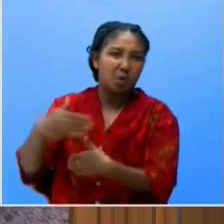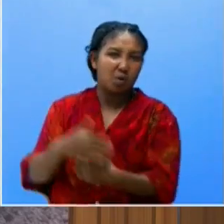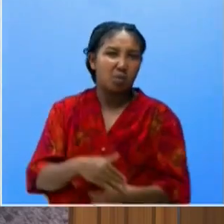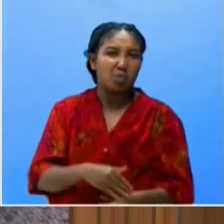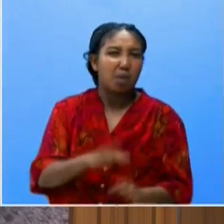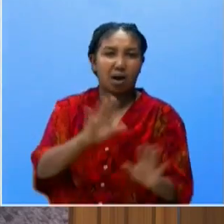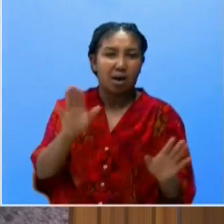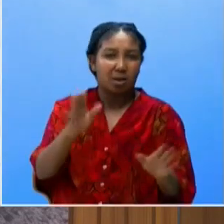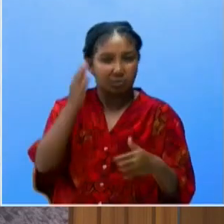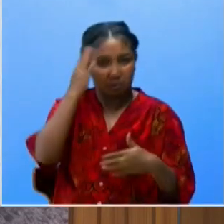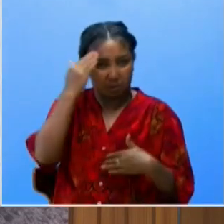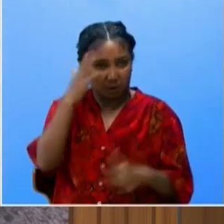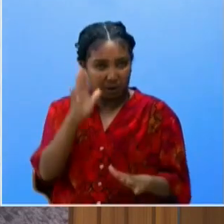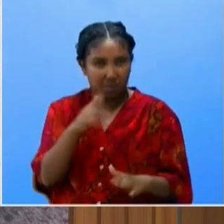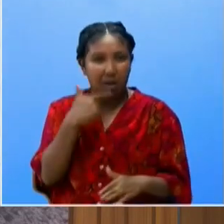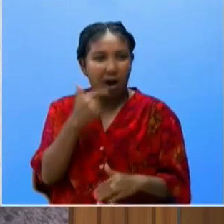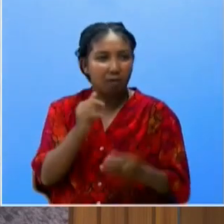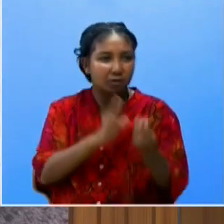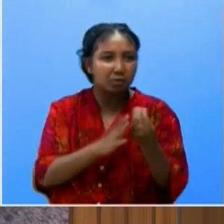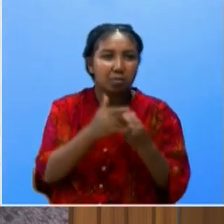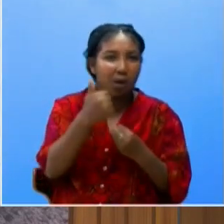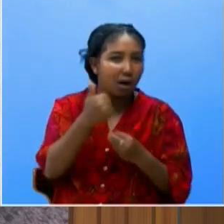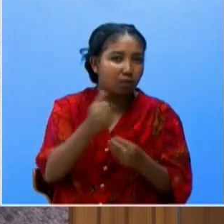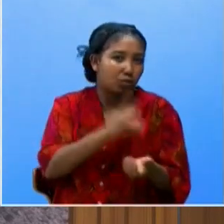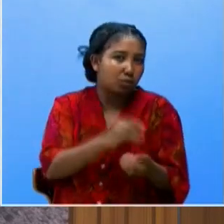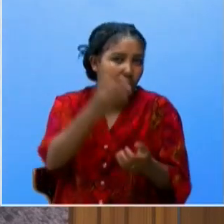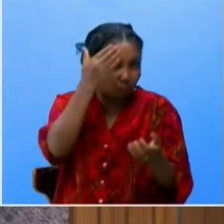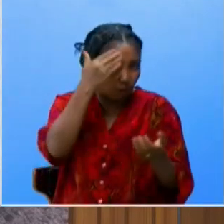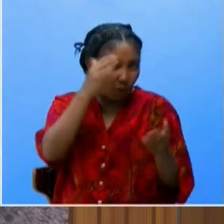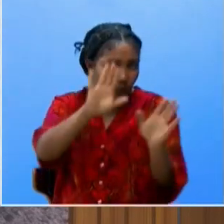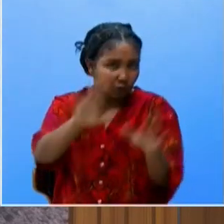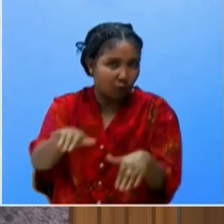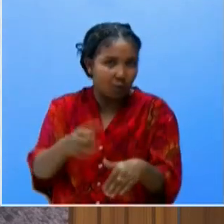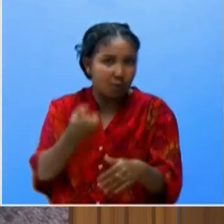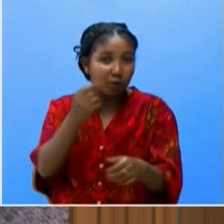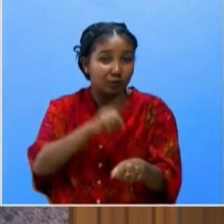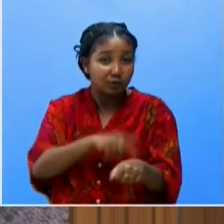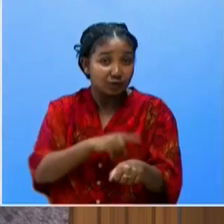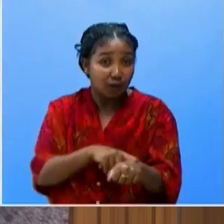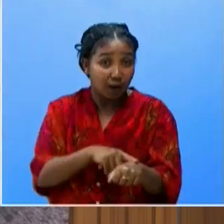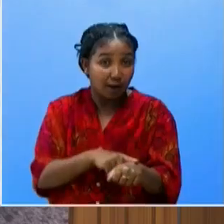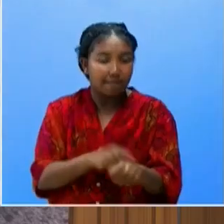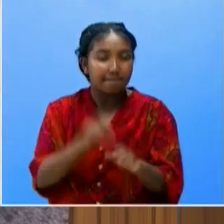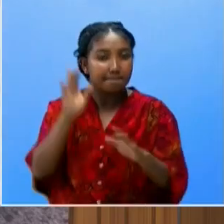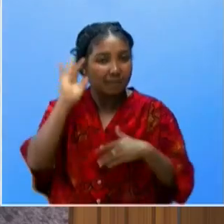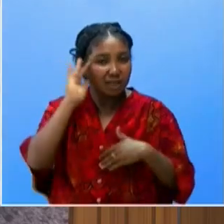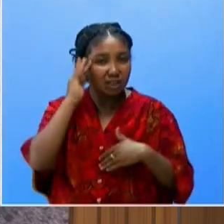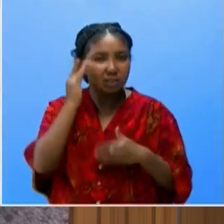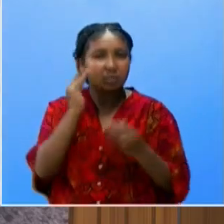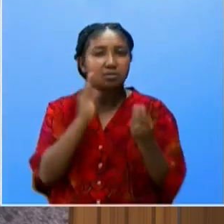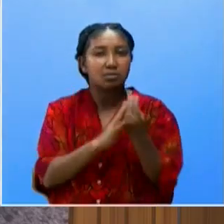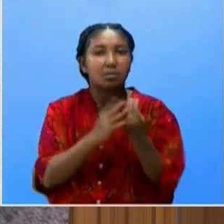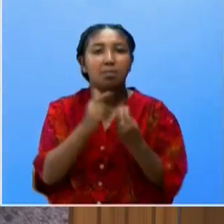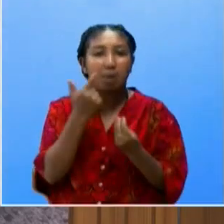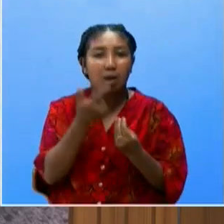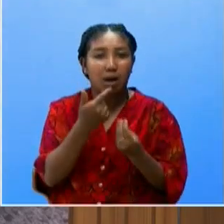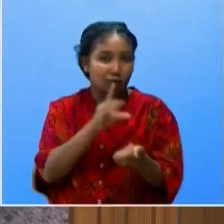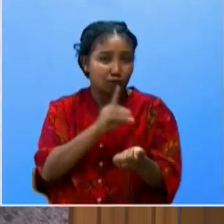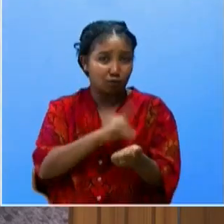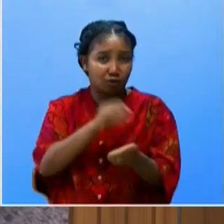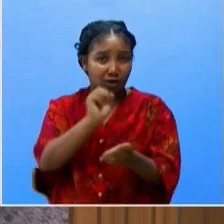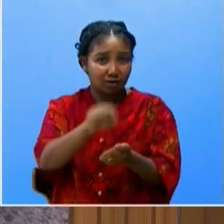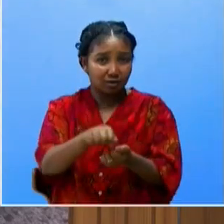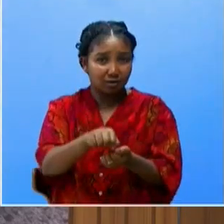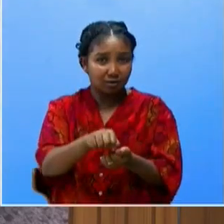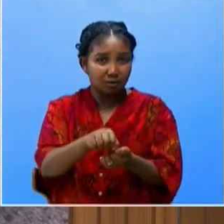that is obvious. That's obvious, okay? Most of the time, the patients were treated in the hospital.